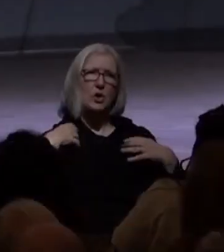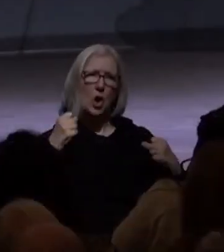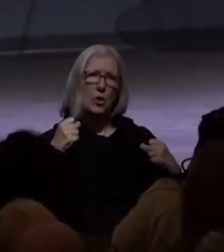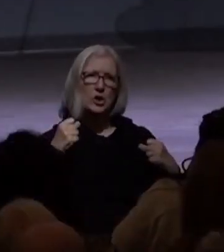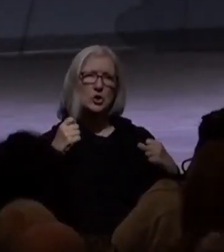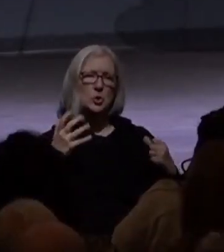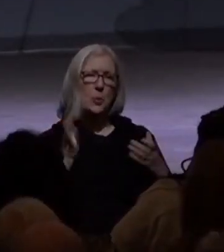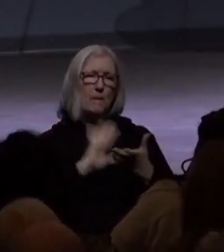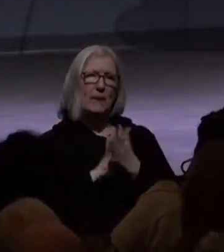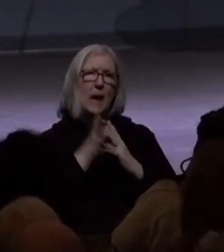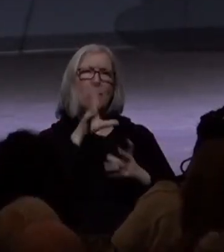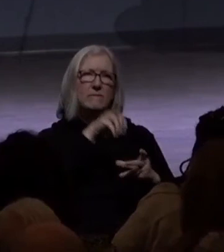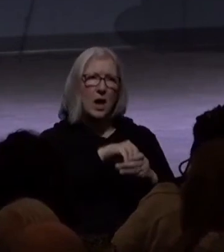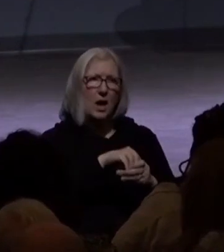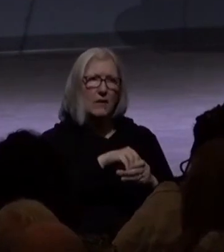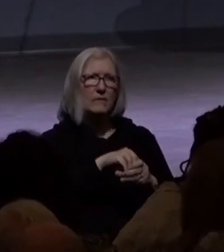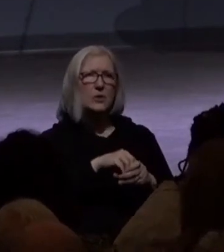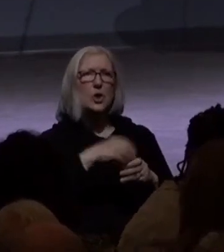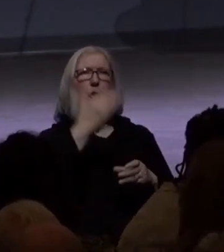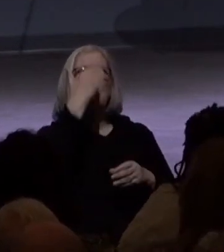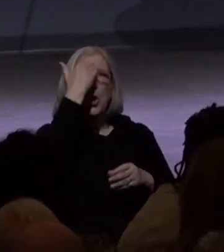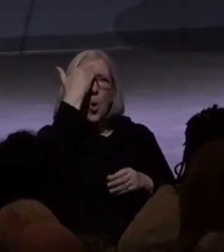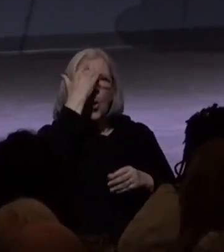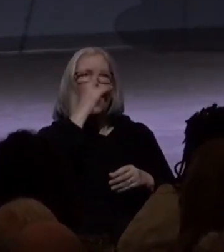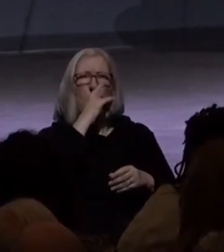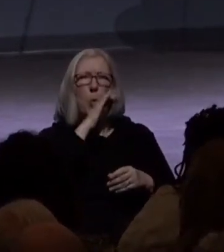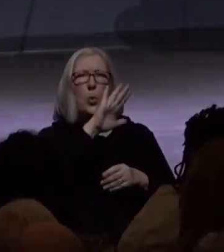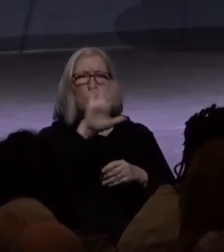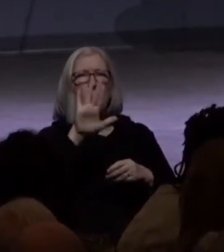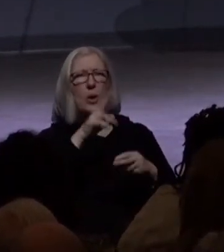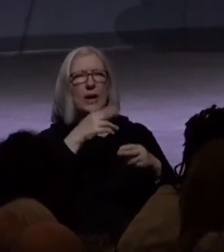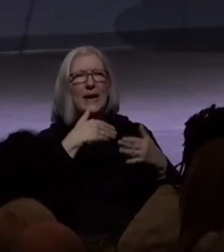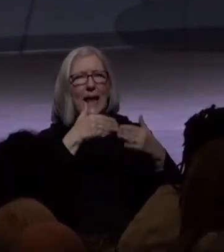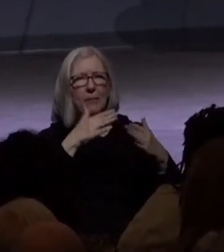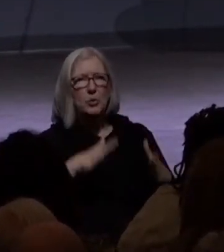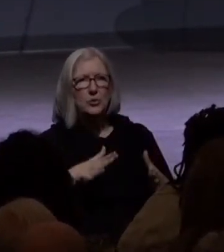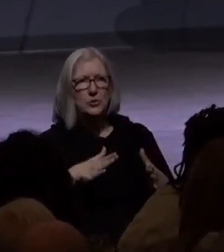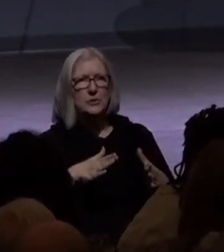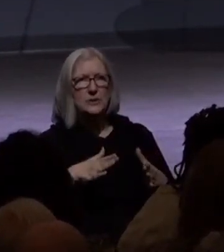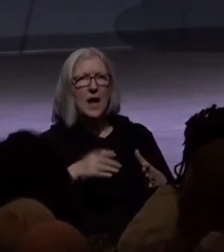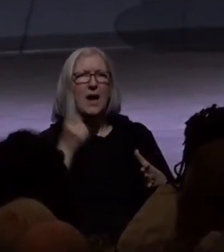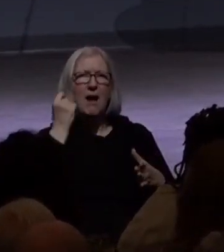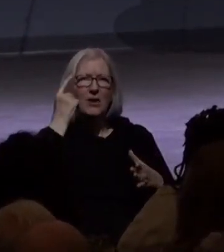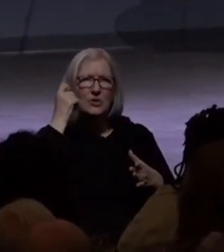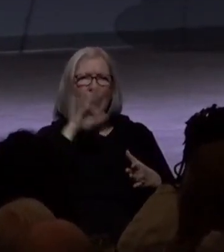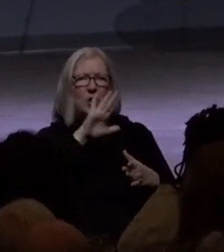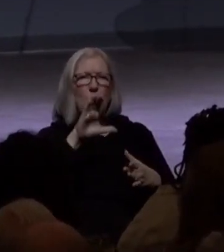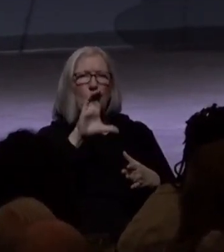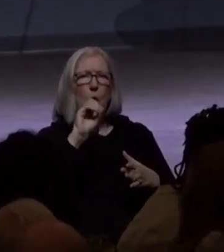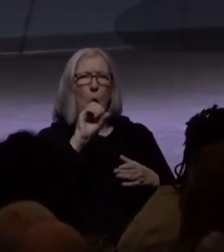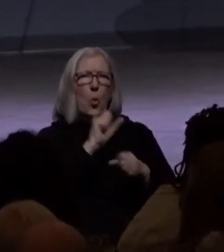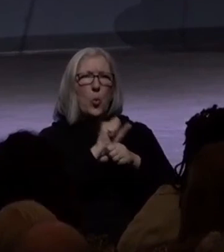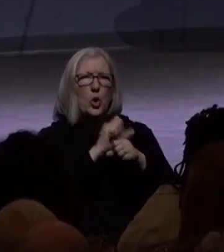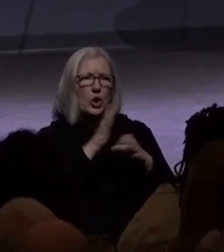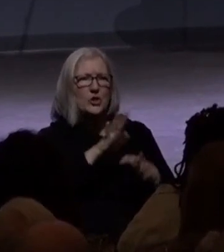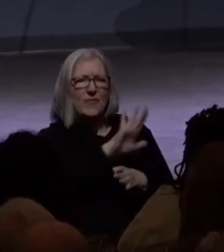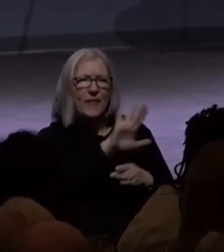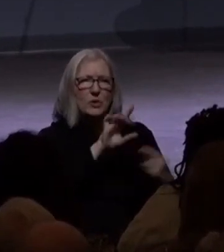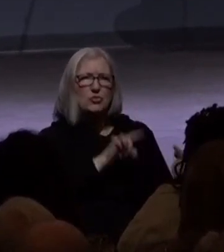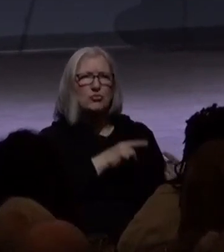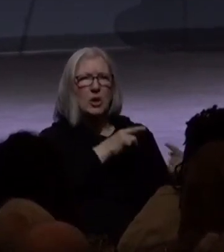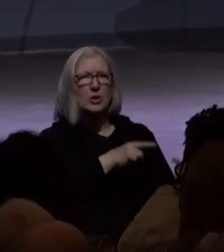engage. Know the names of your neighbors. Understand the struggles of your coworkers. Be brave enough with your